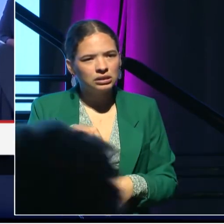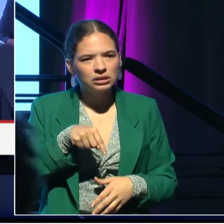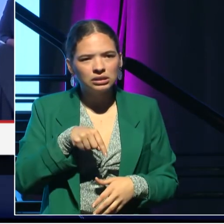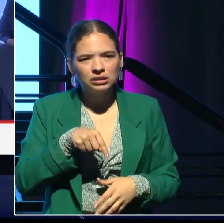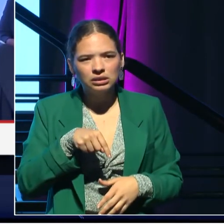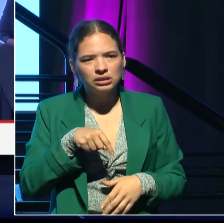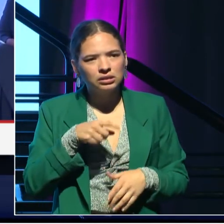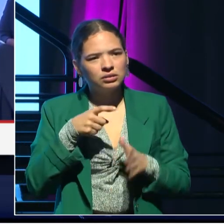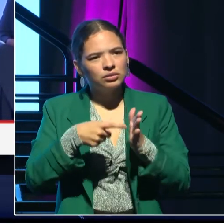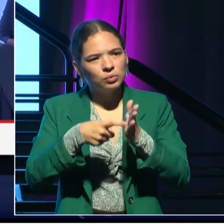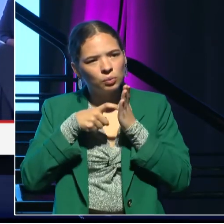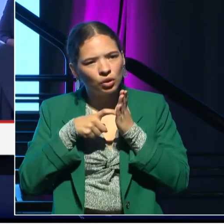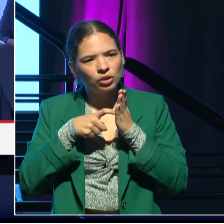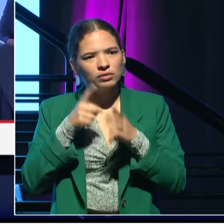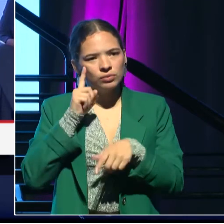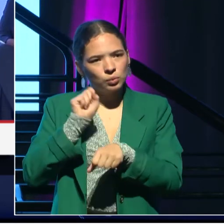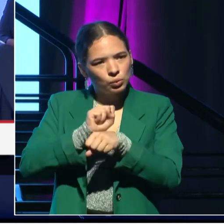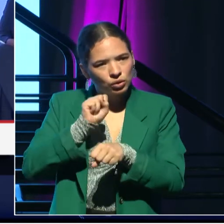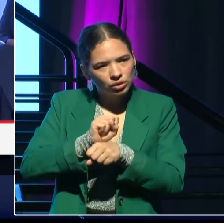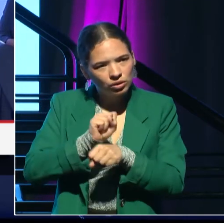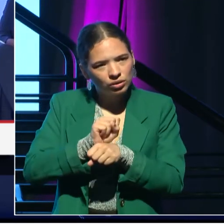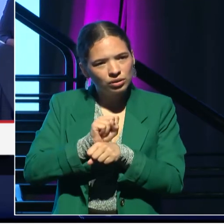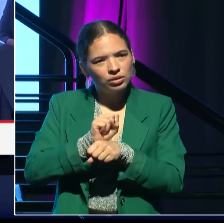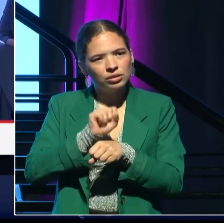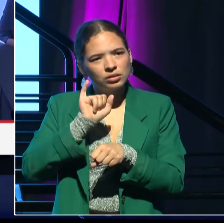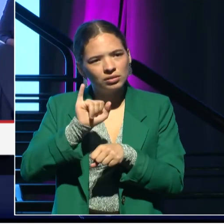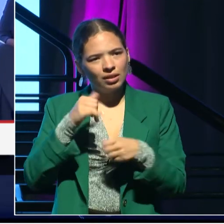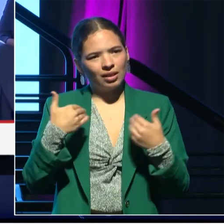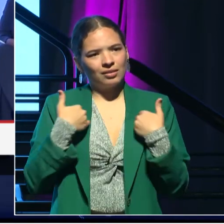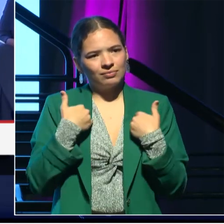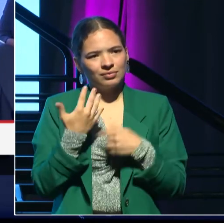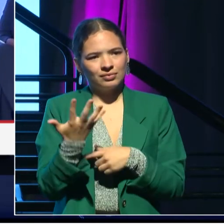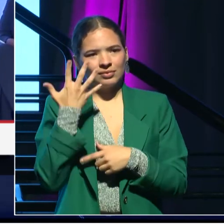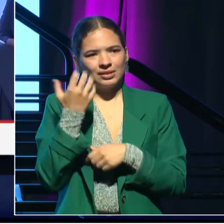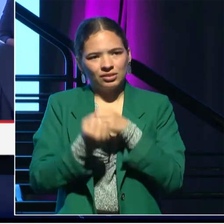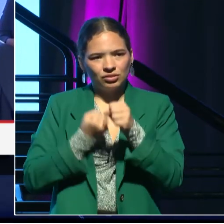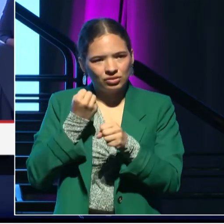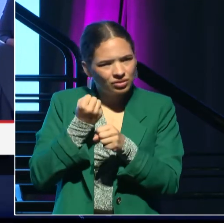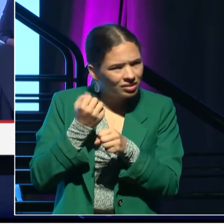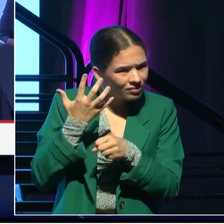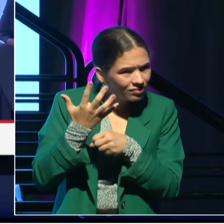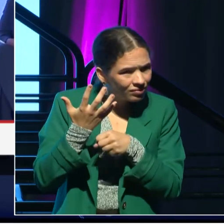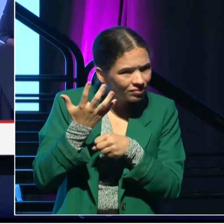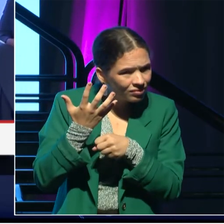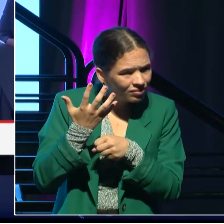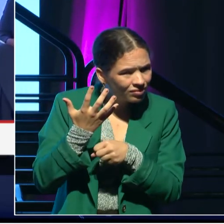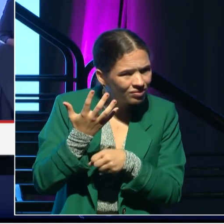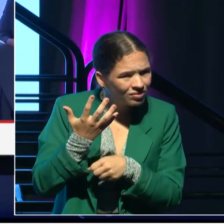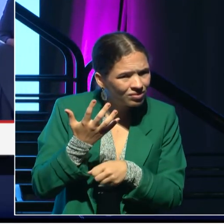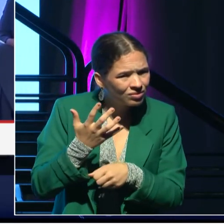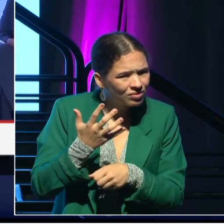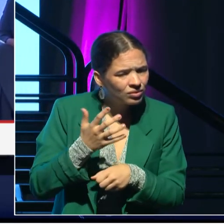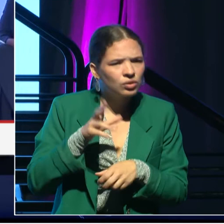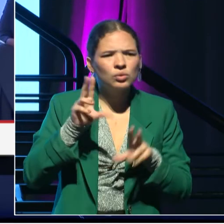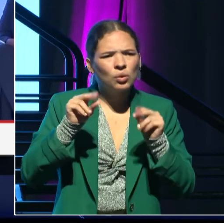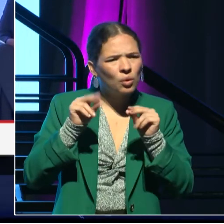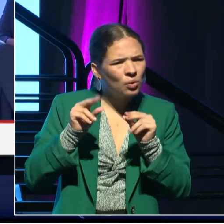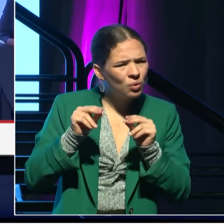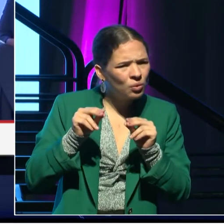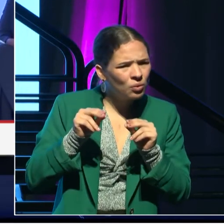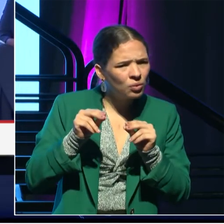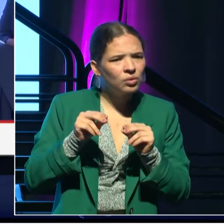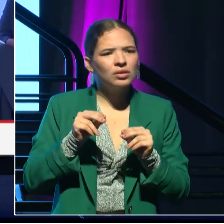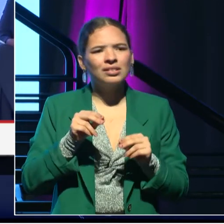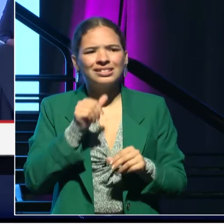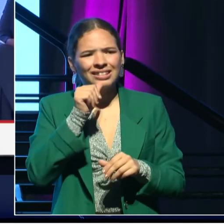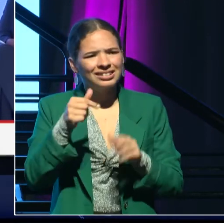requirements for jobs. You have to have 5 years of post-baccalaureate. You have to have a college degree. No, you don't. That does not speak to your